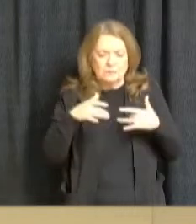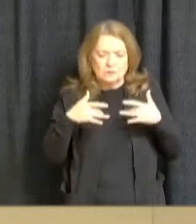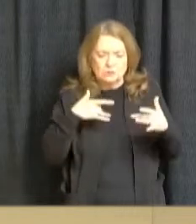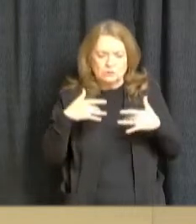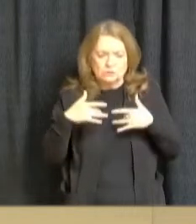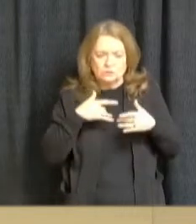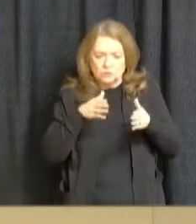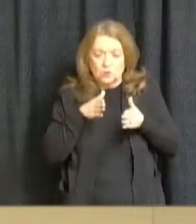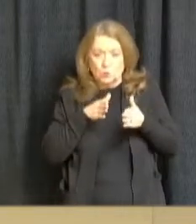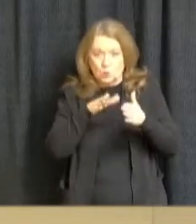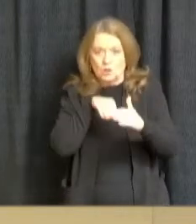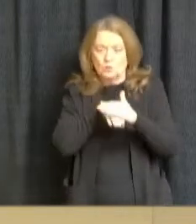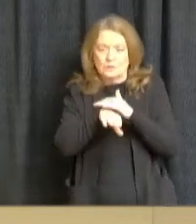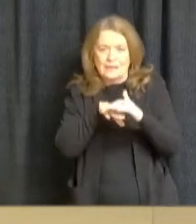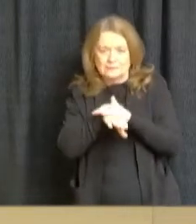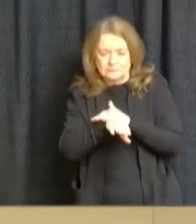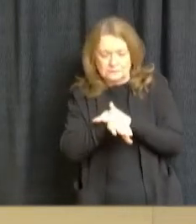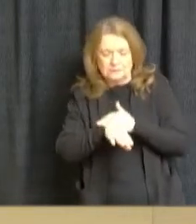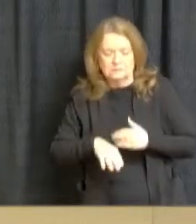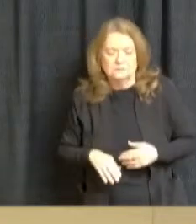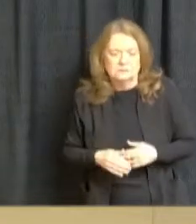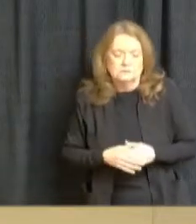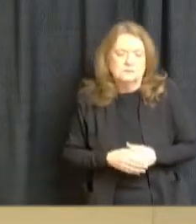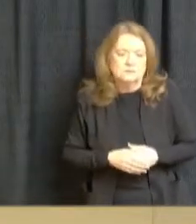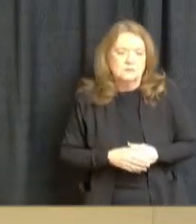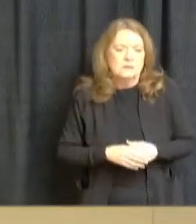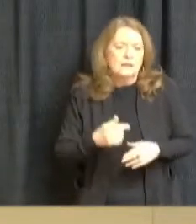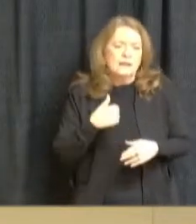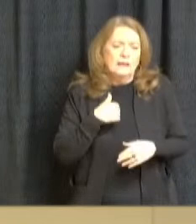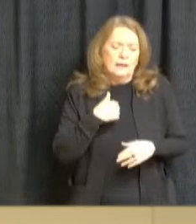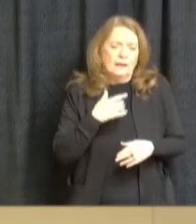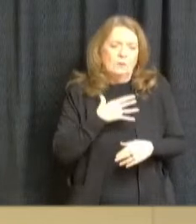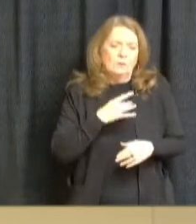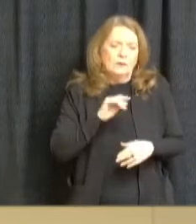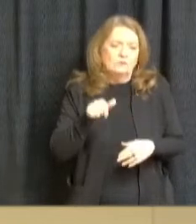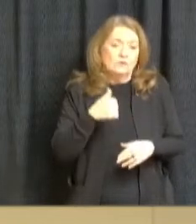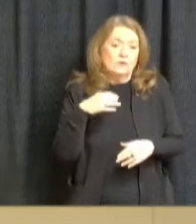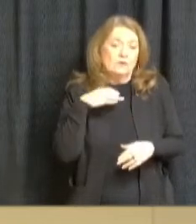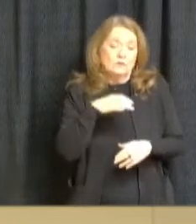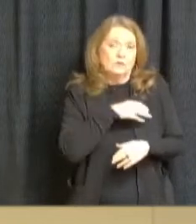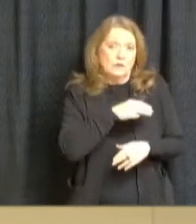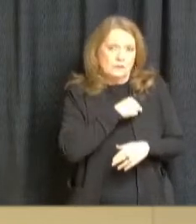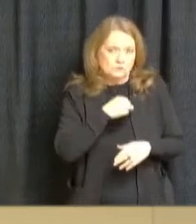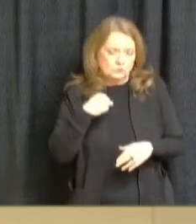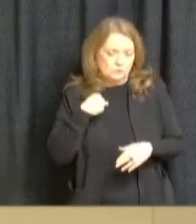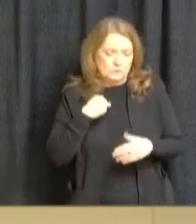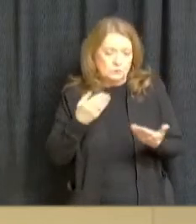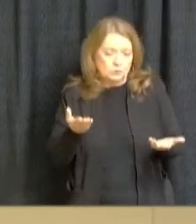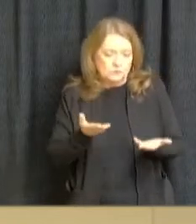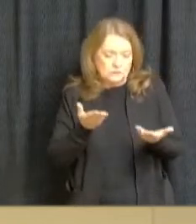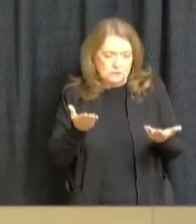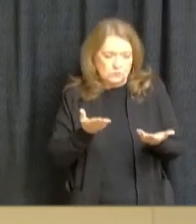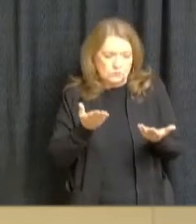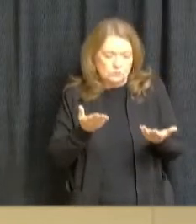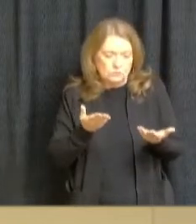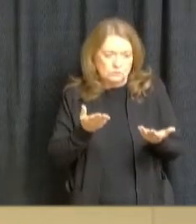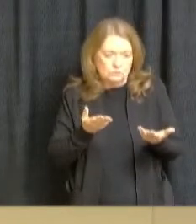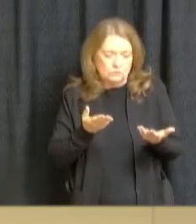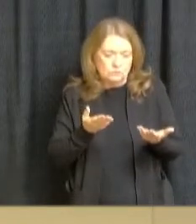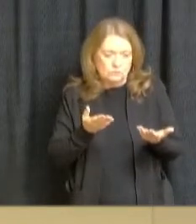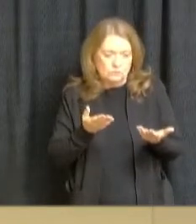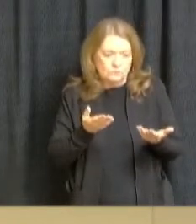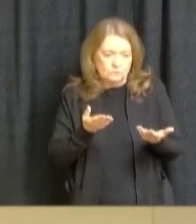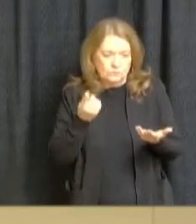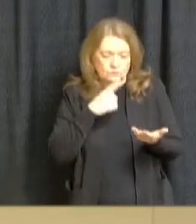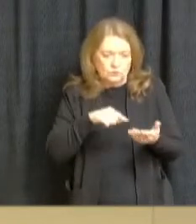the access would be. And I would like for the other council members here that for you to continue the